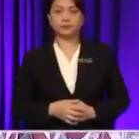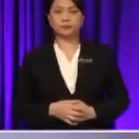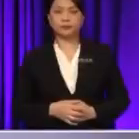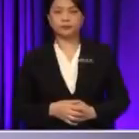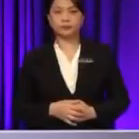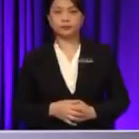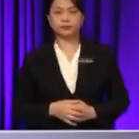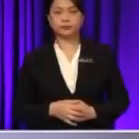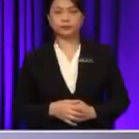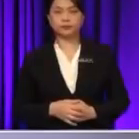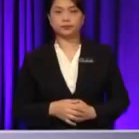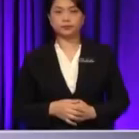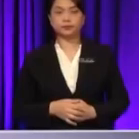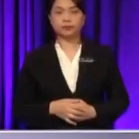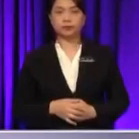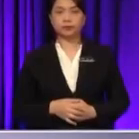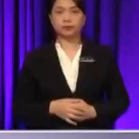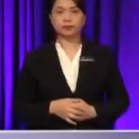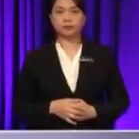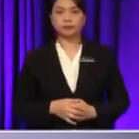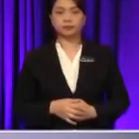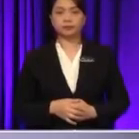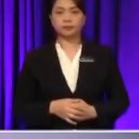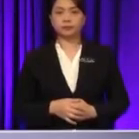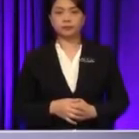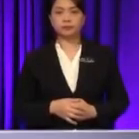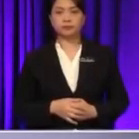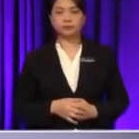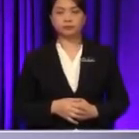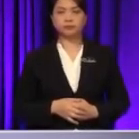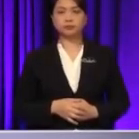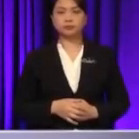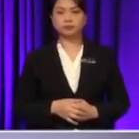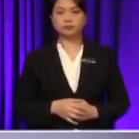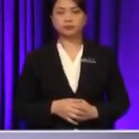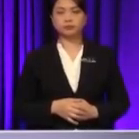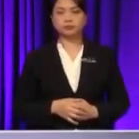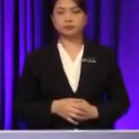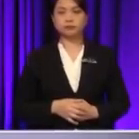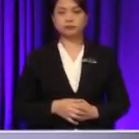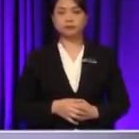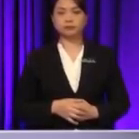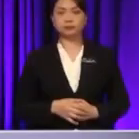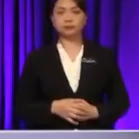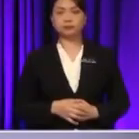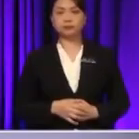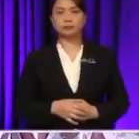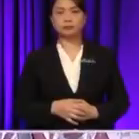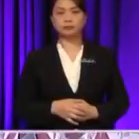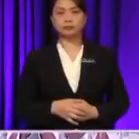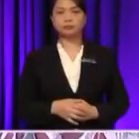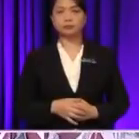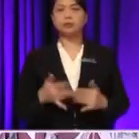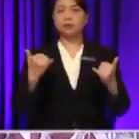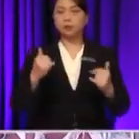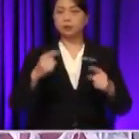strong article that persuades us to believe in them. Yes. I feel believed. Yes. All right, teacher. Okay, why don't we proceed with